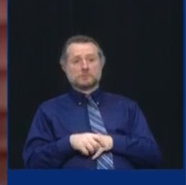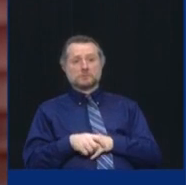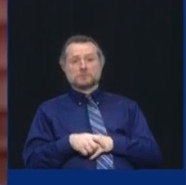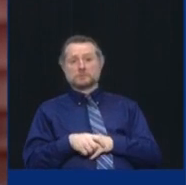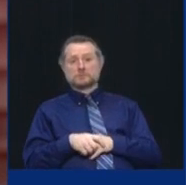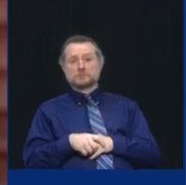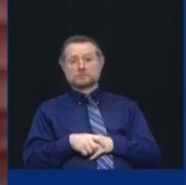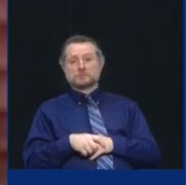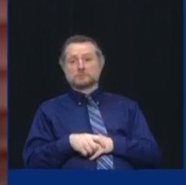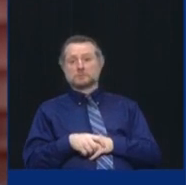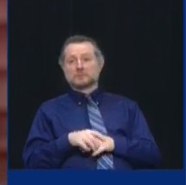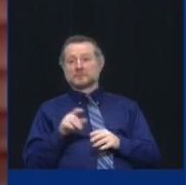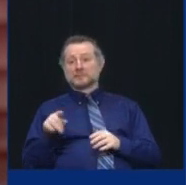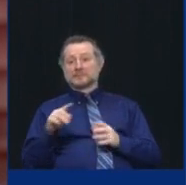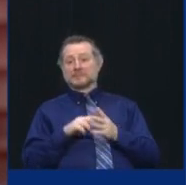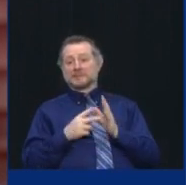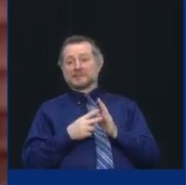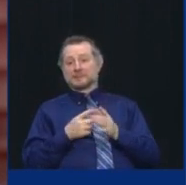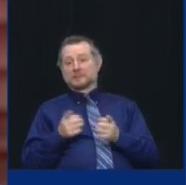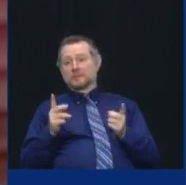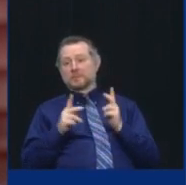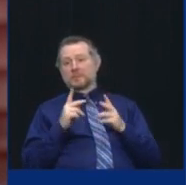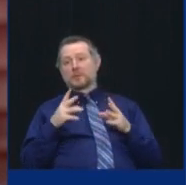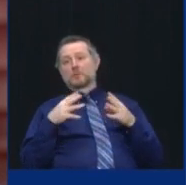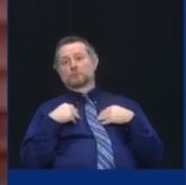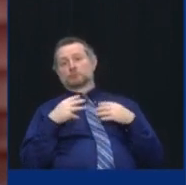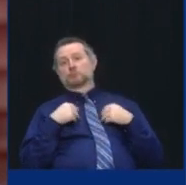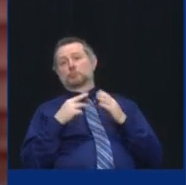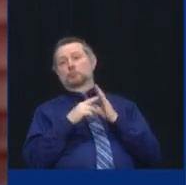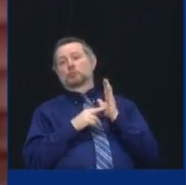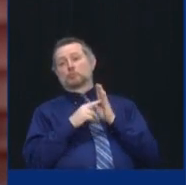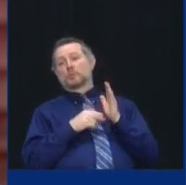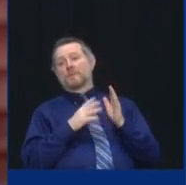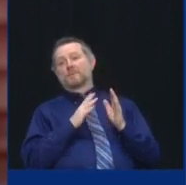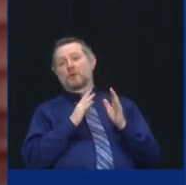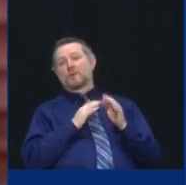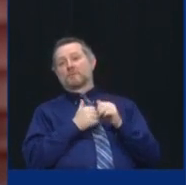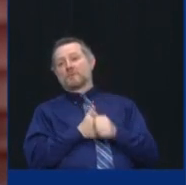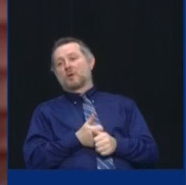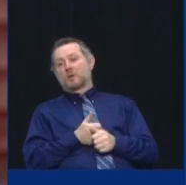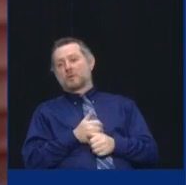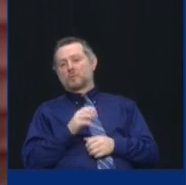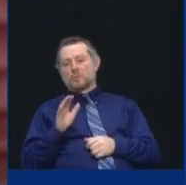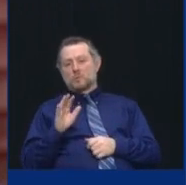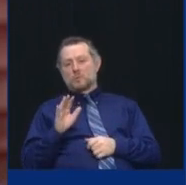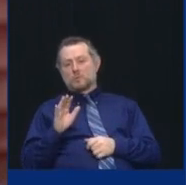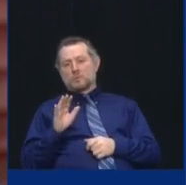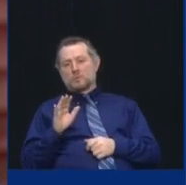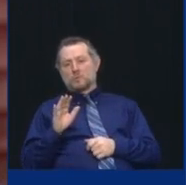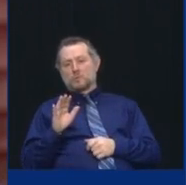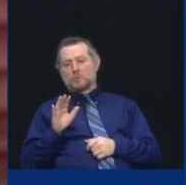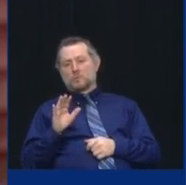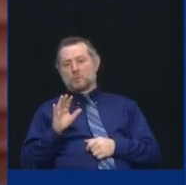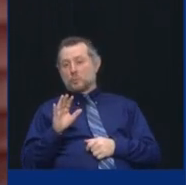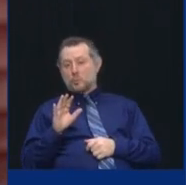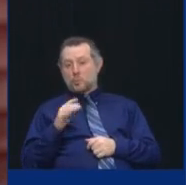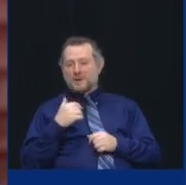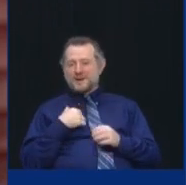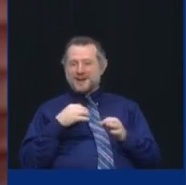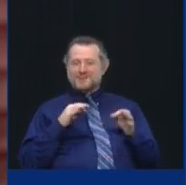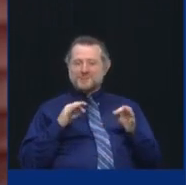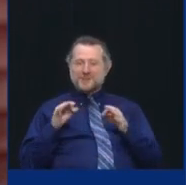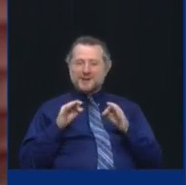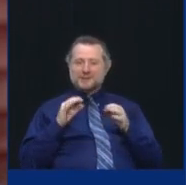they adhered to the rule because it was a rule. It was because I gave them the rationale and